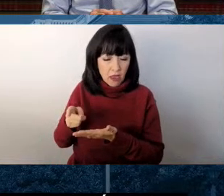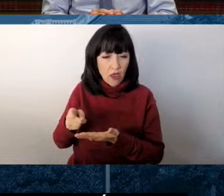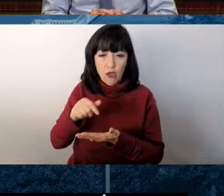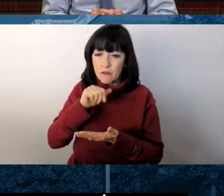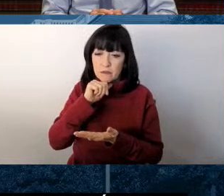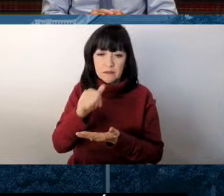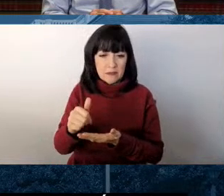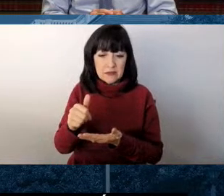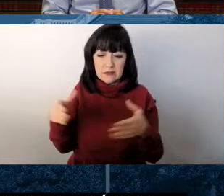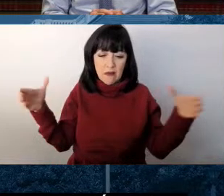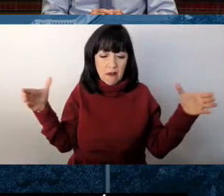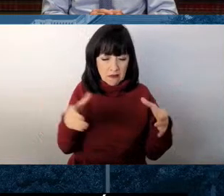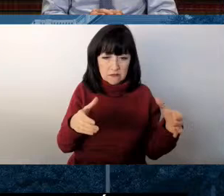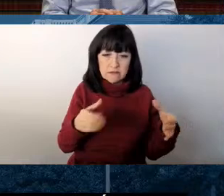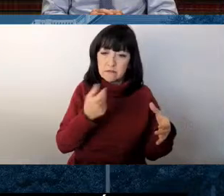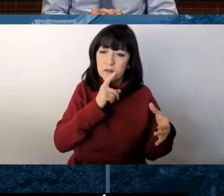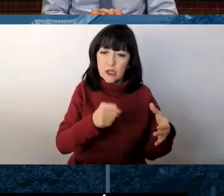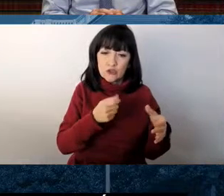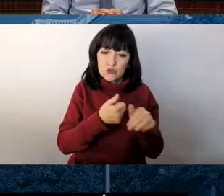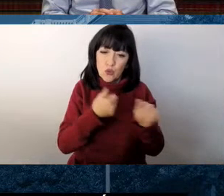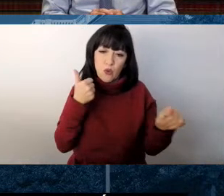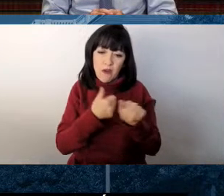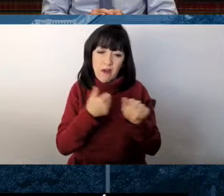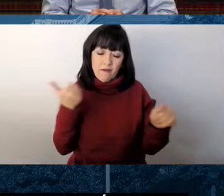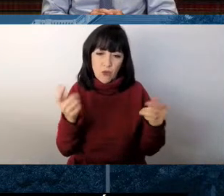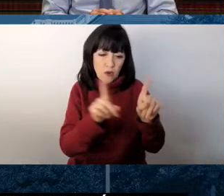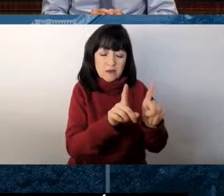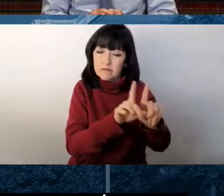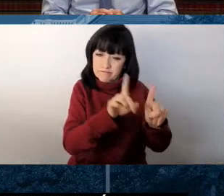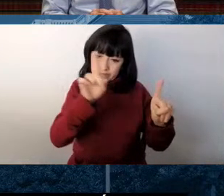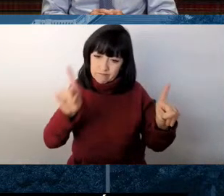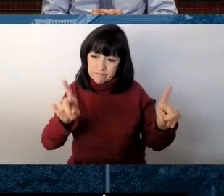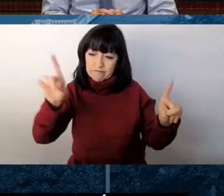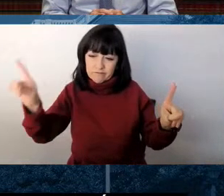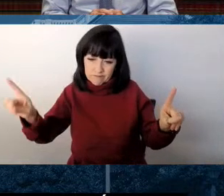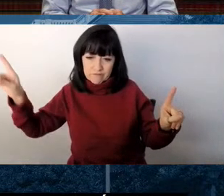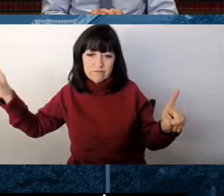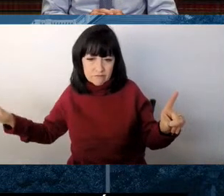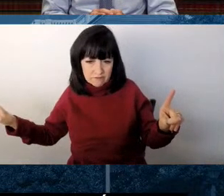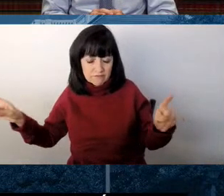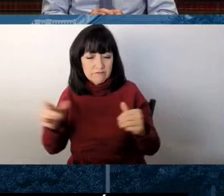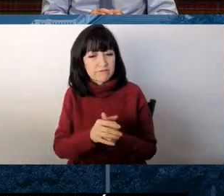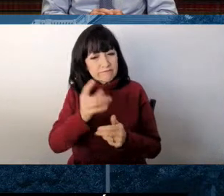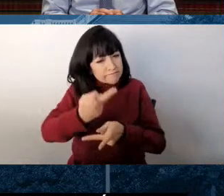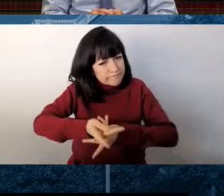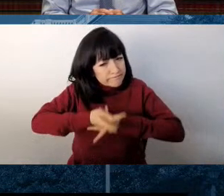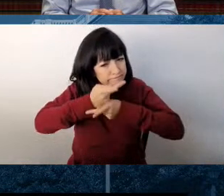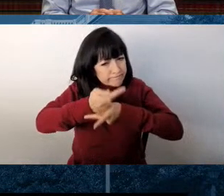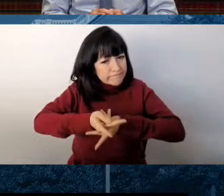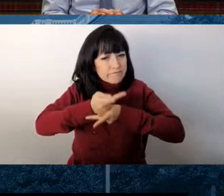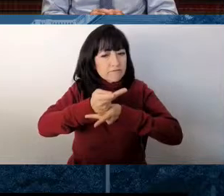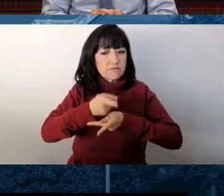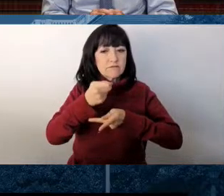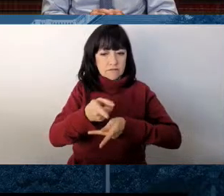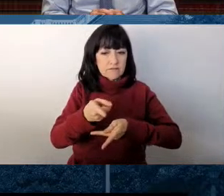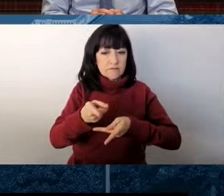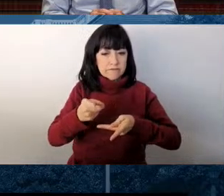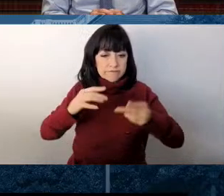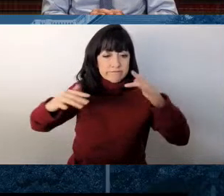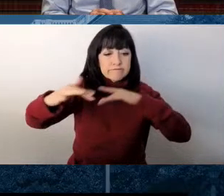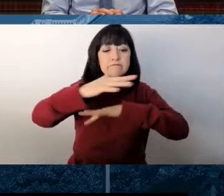on the board. Just being careful about coming in contact with folks in crowded